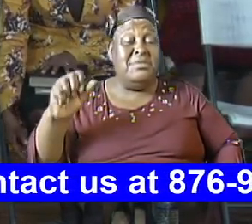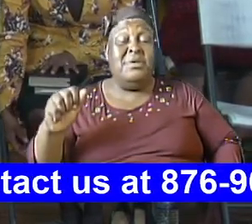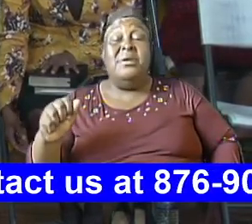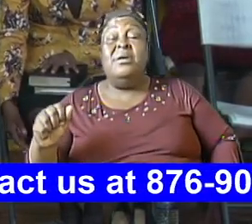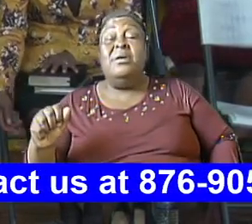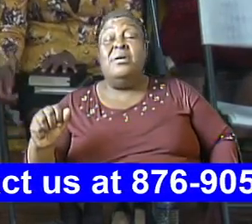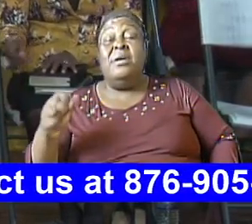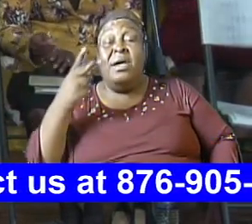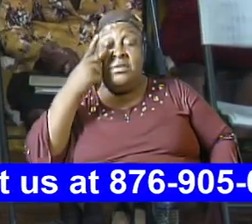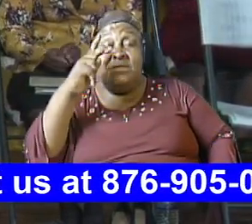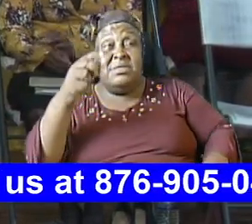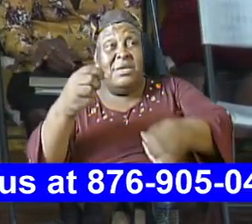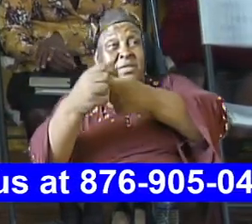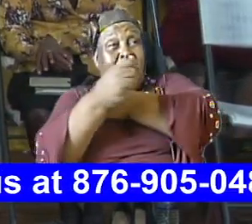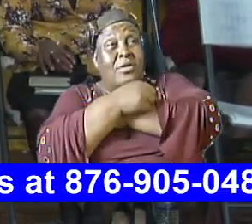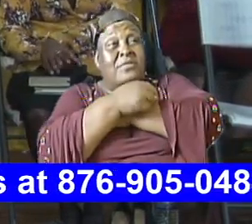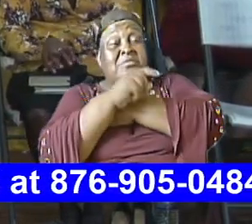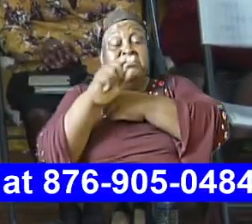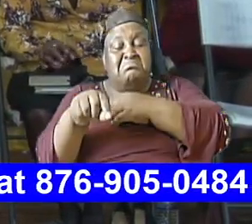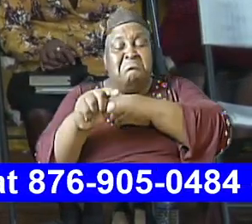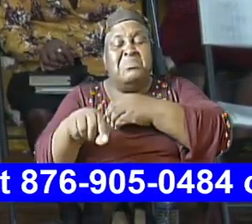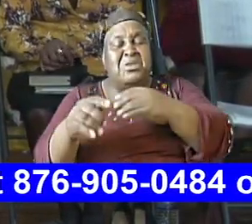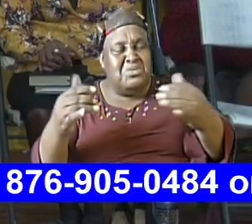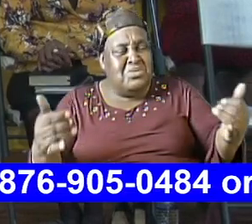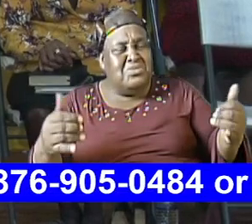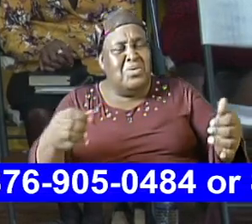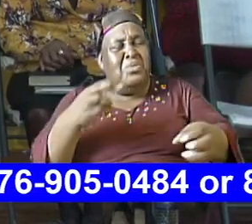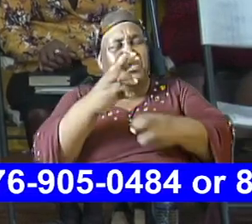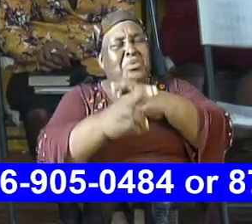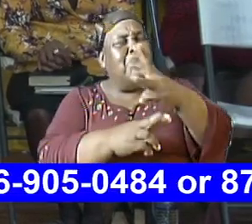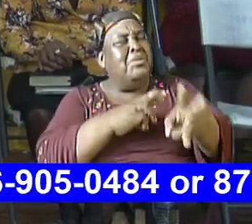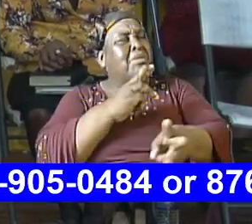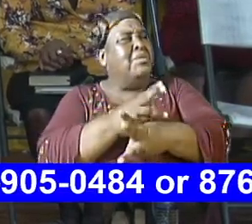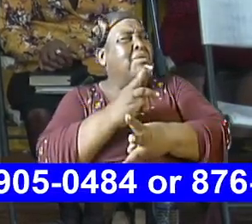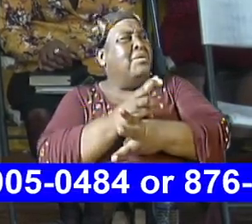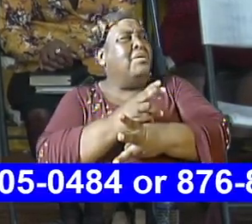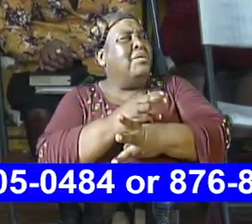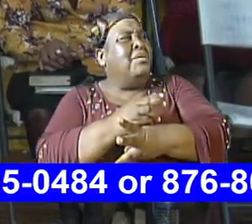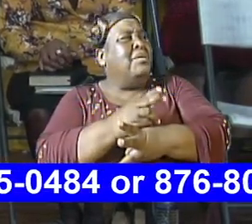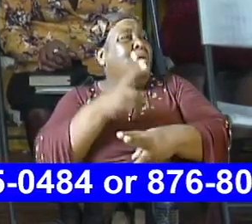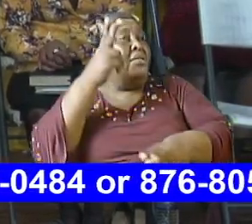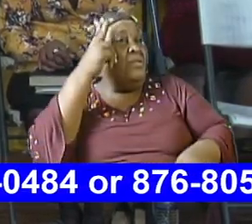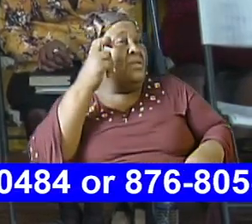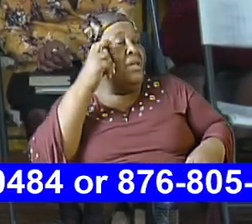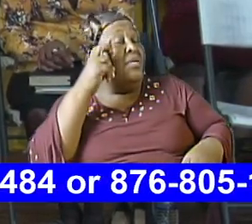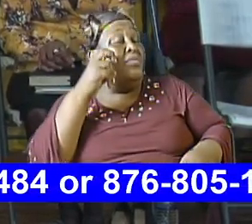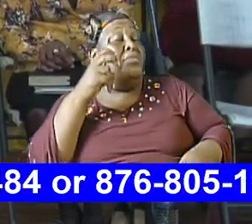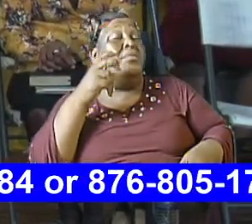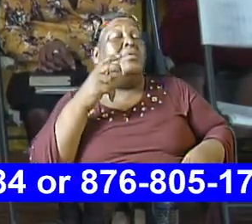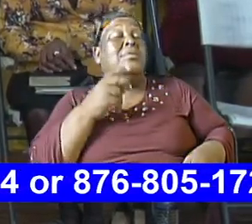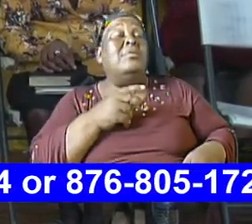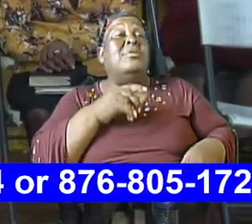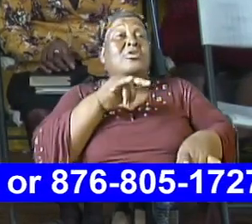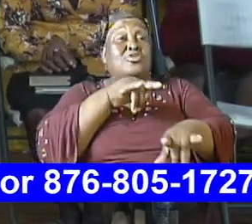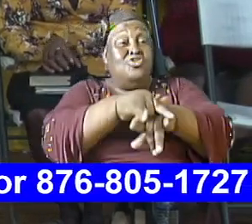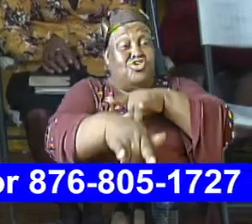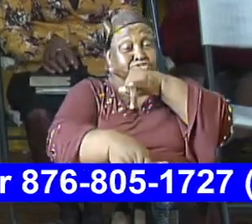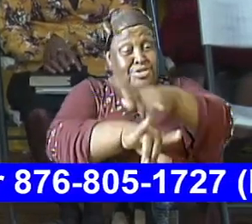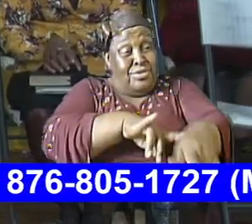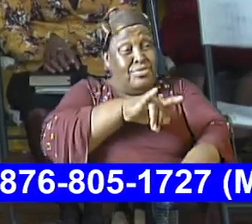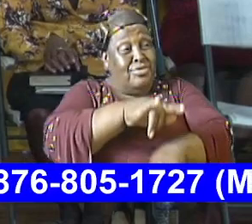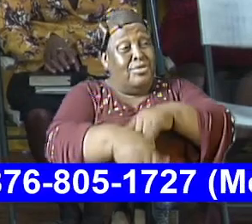present world. The man threw away march to Zion for this present world. And the devil will try to trick us and